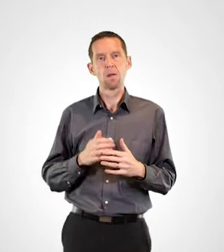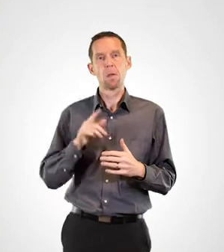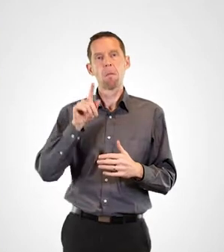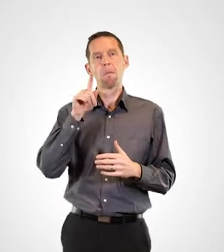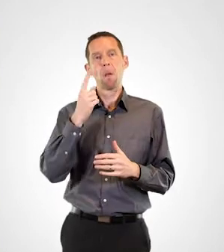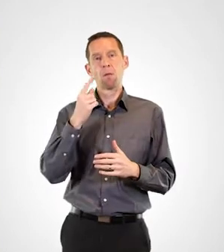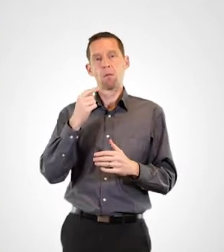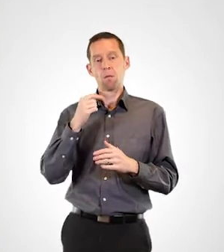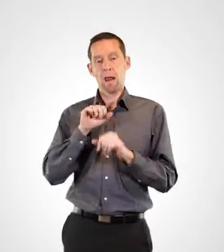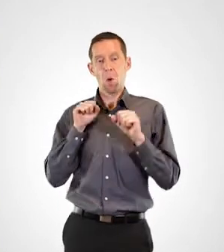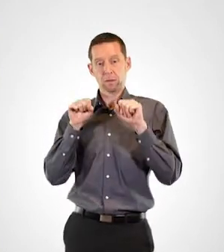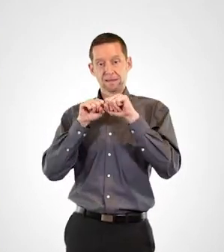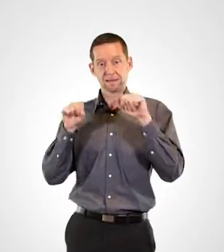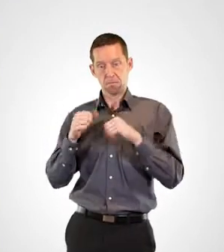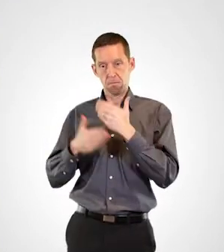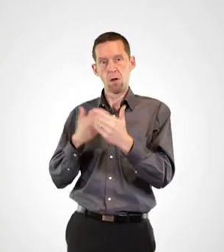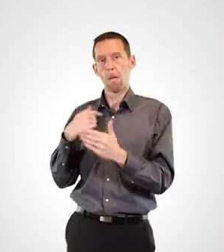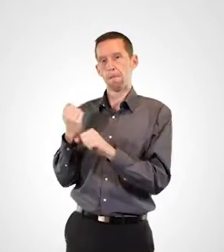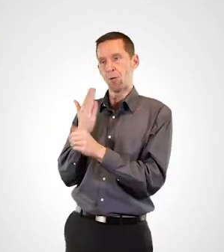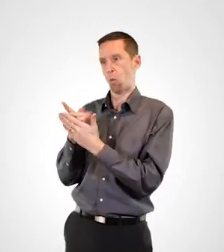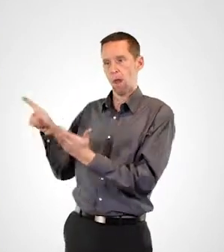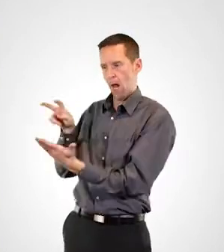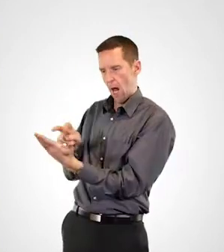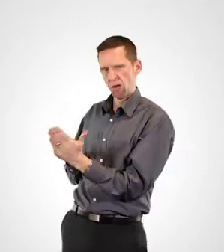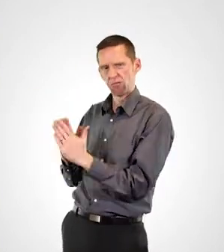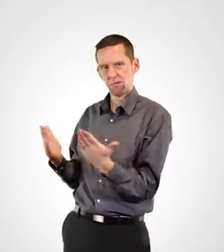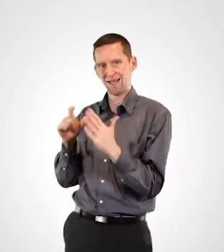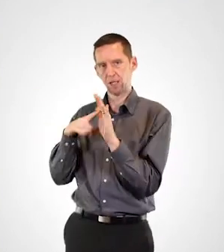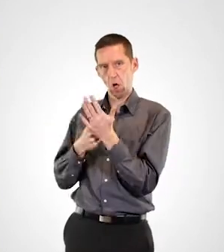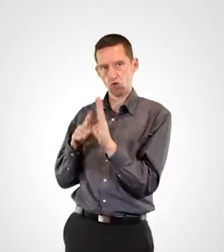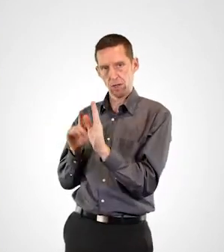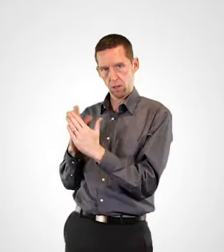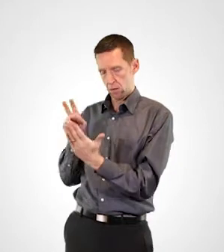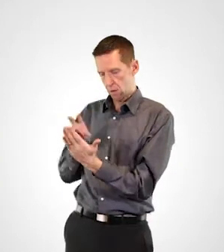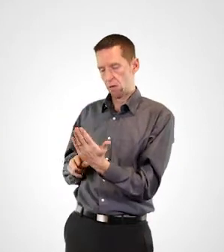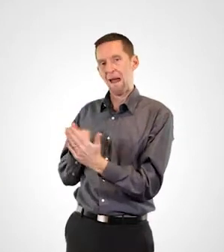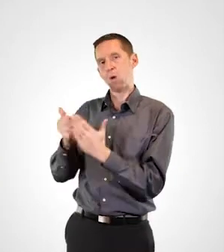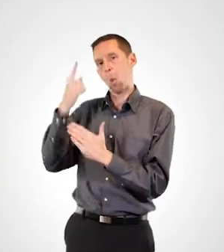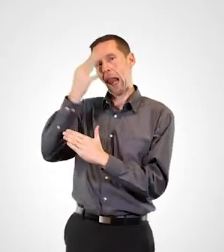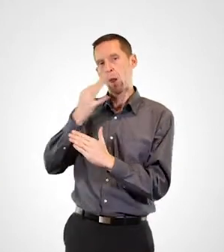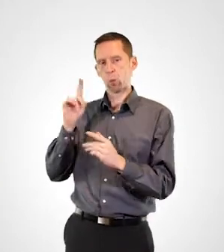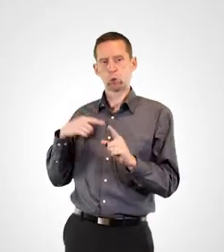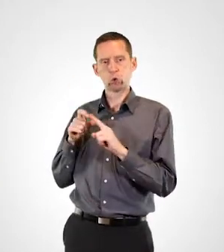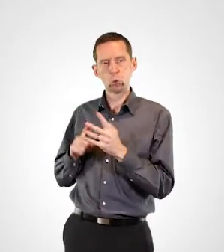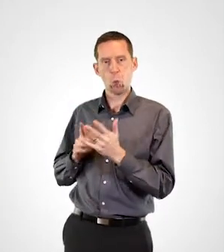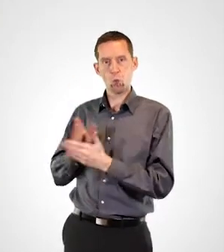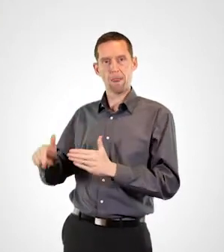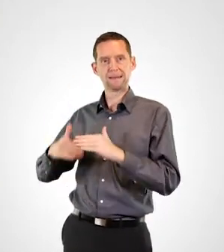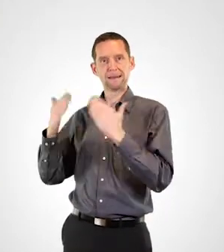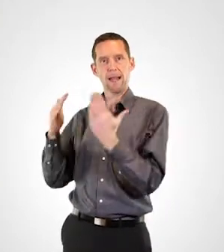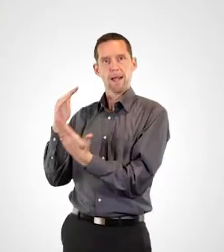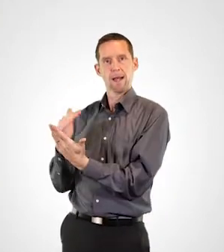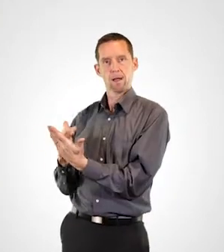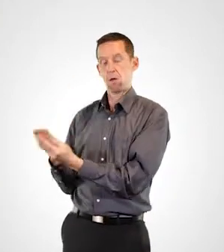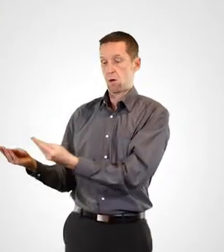thing we have them do is fill out a little diary. So they fill out a diary for us of what's happening kind of hour by hour in their